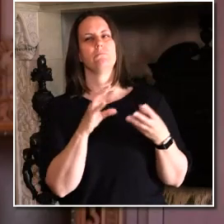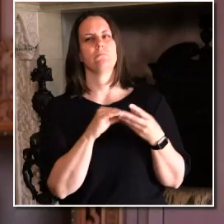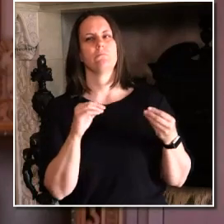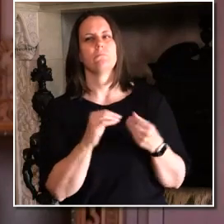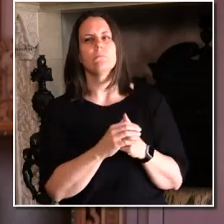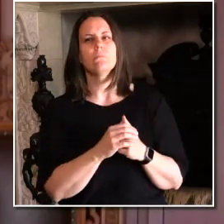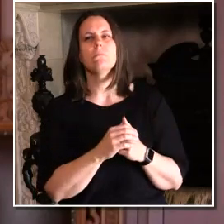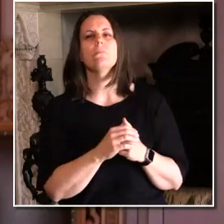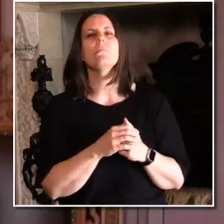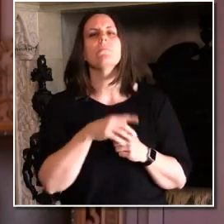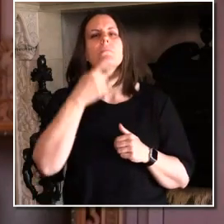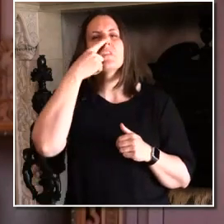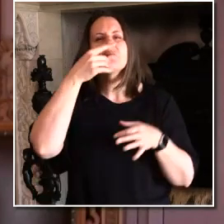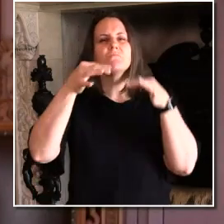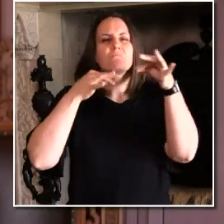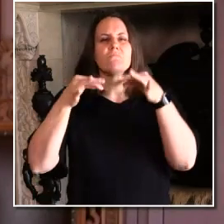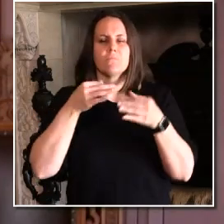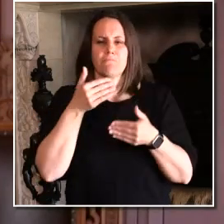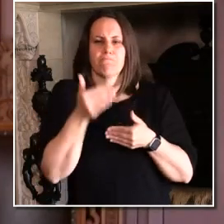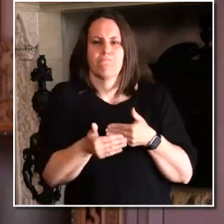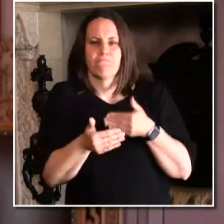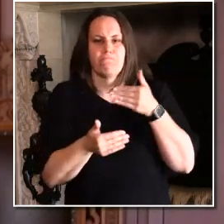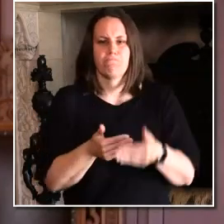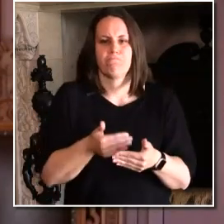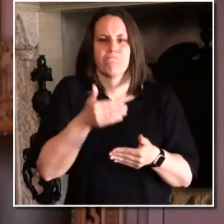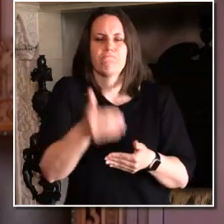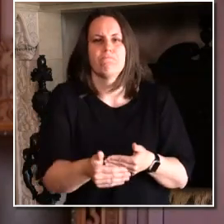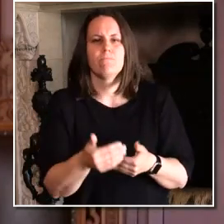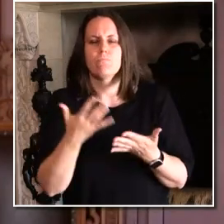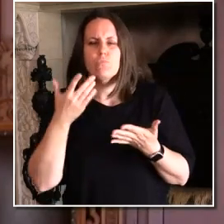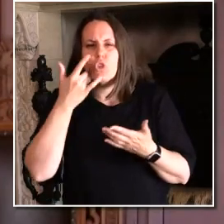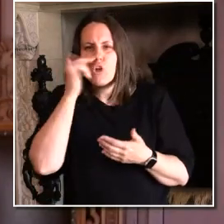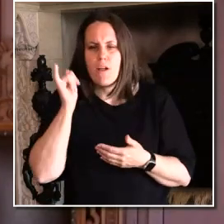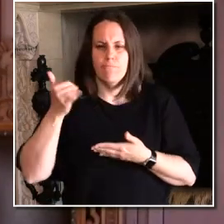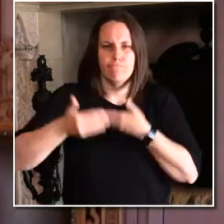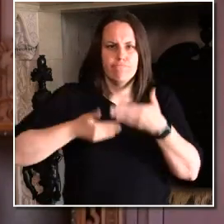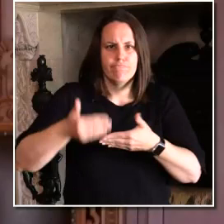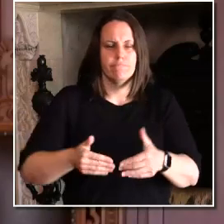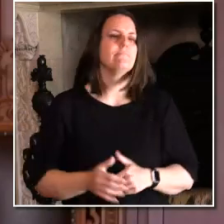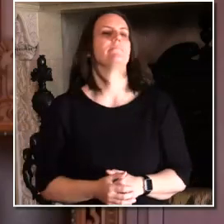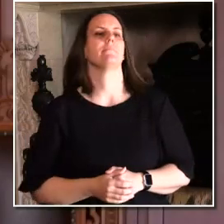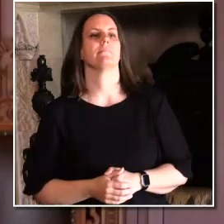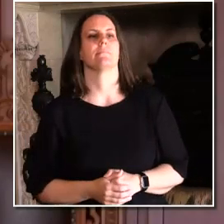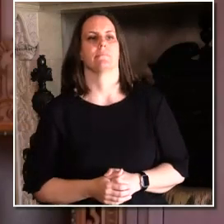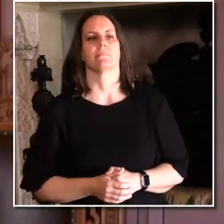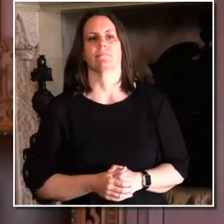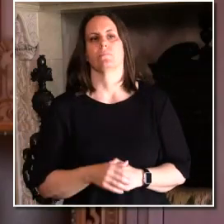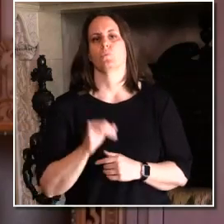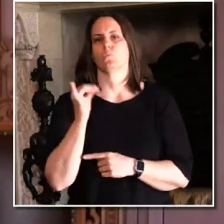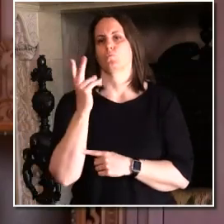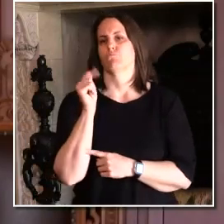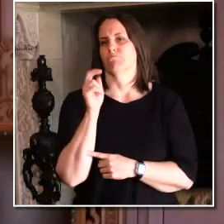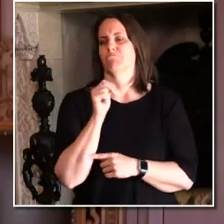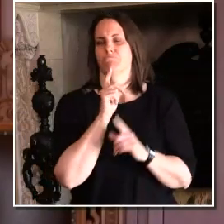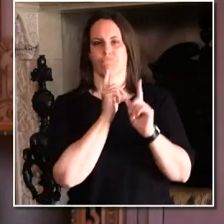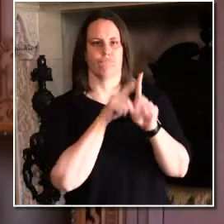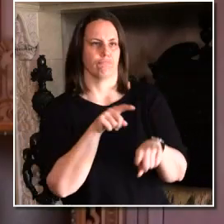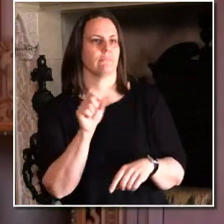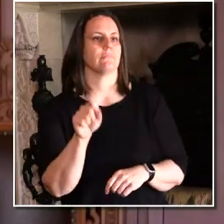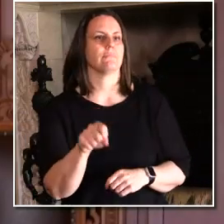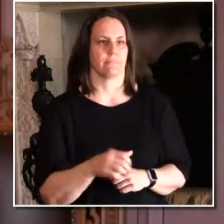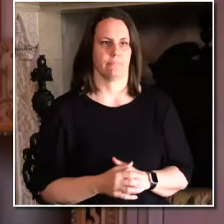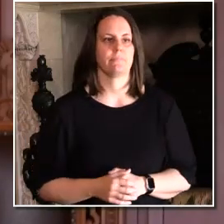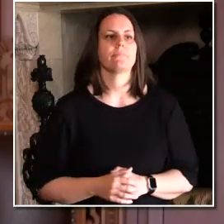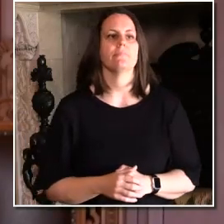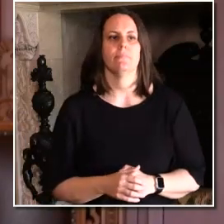investigation. Right, so, and like I said, this is a lot of this work is done by the local health department, and we, you know, help them through this process.